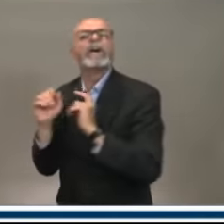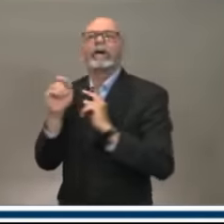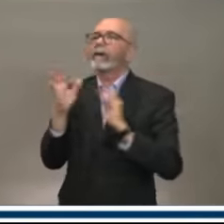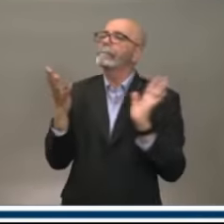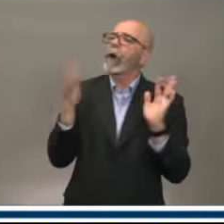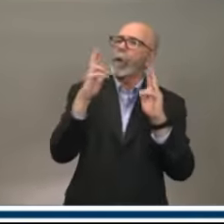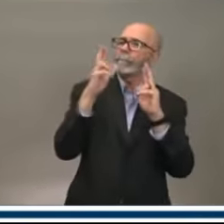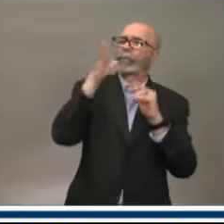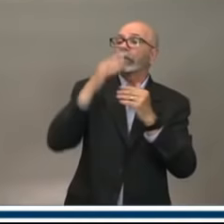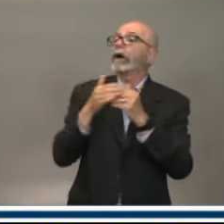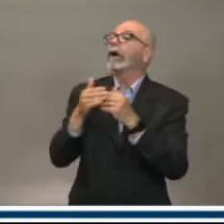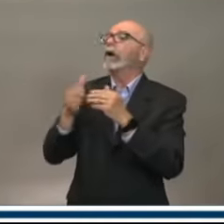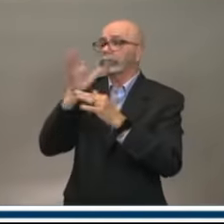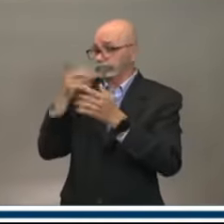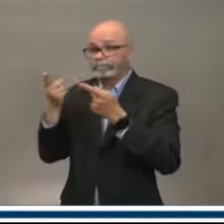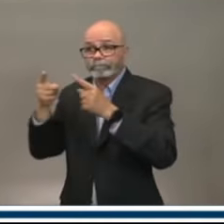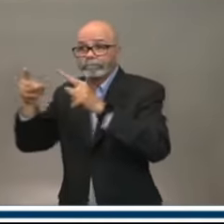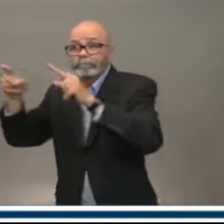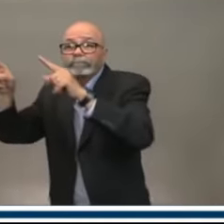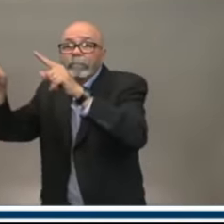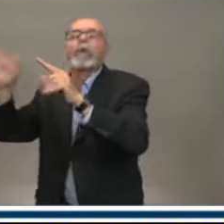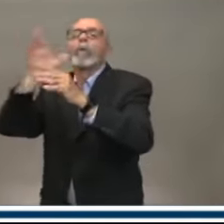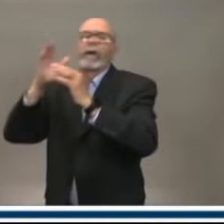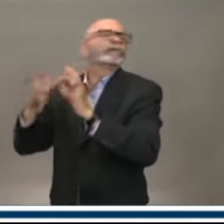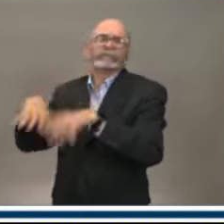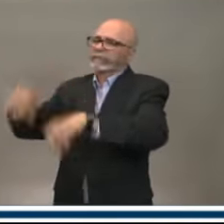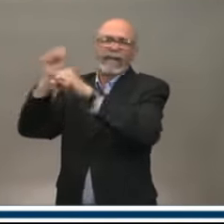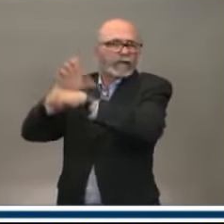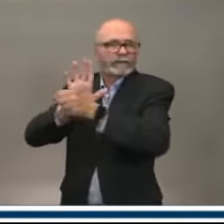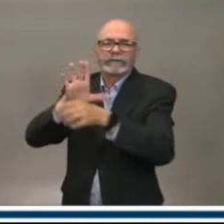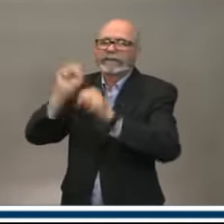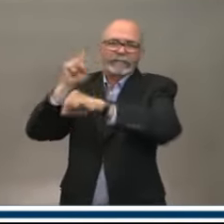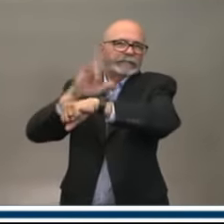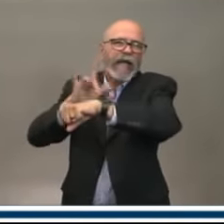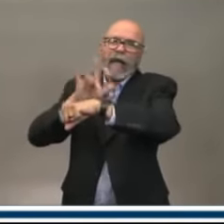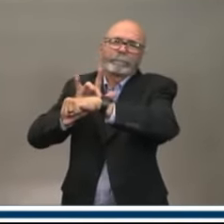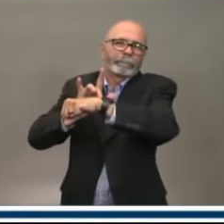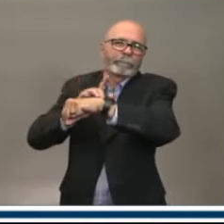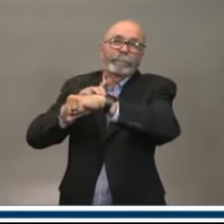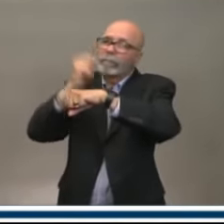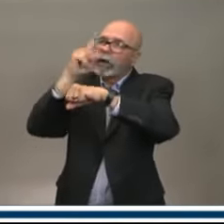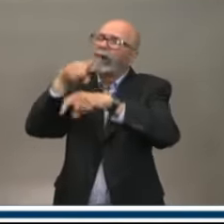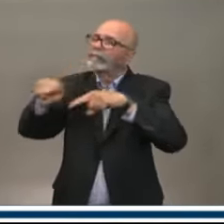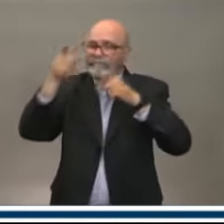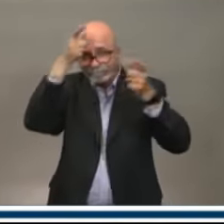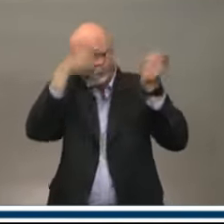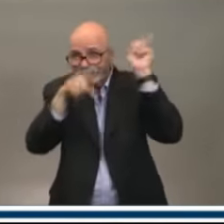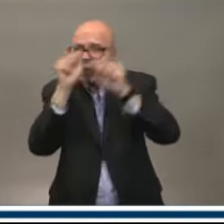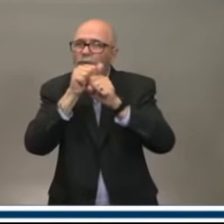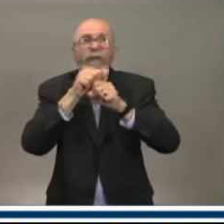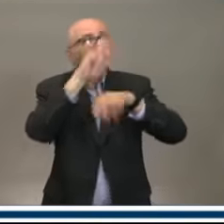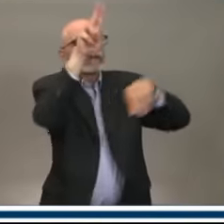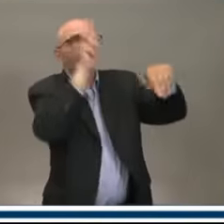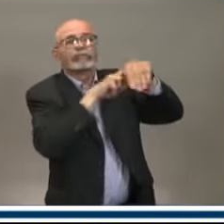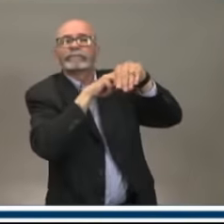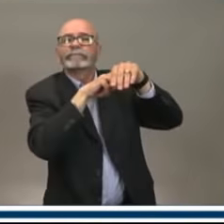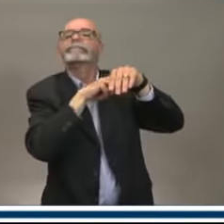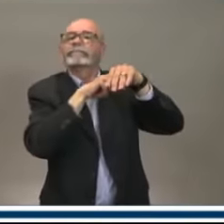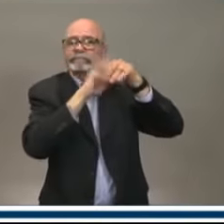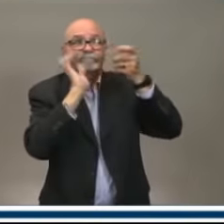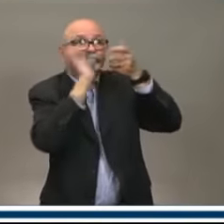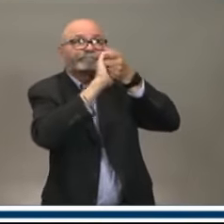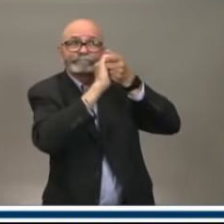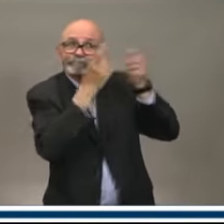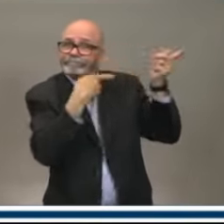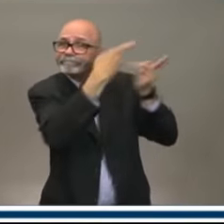on in the years ahead. And we're working with our national partner to make sure that that the